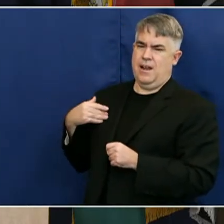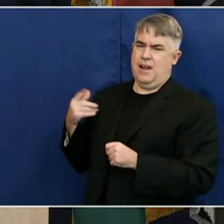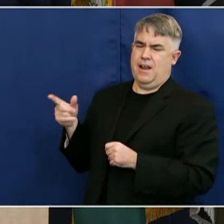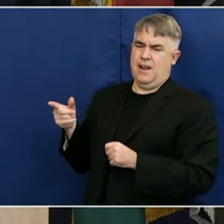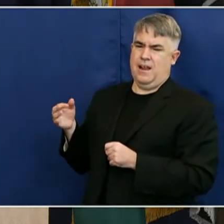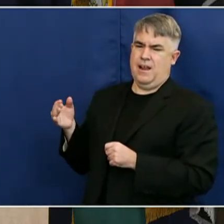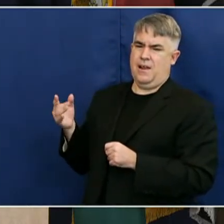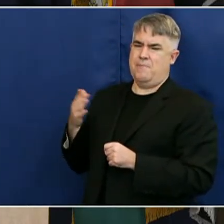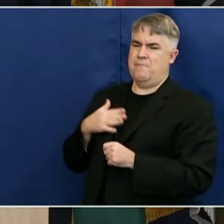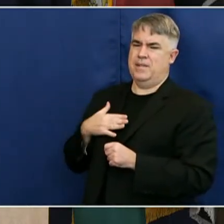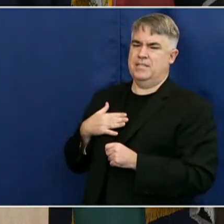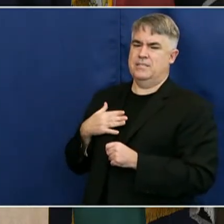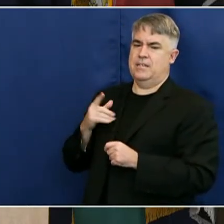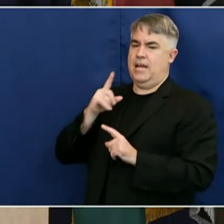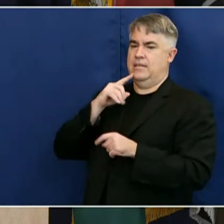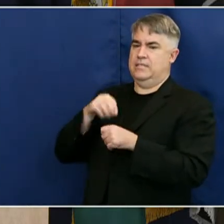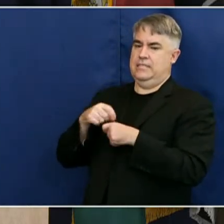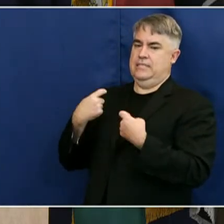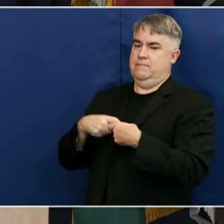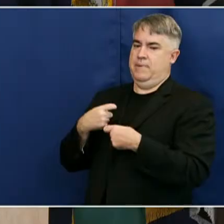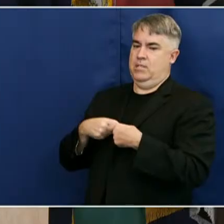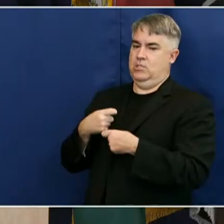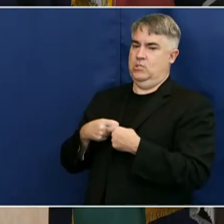request her answers in Spanish, please.